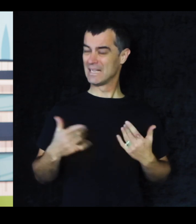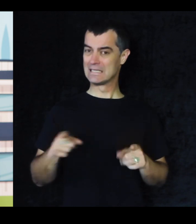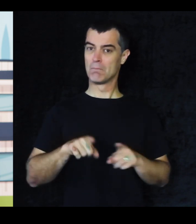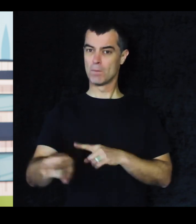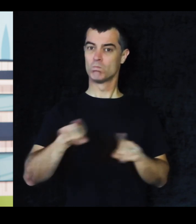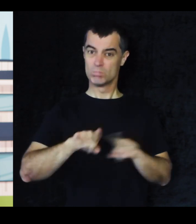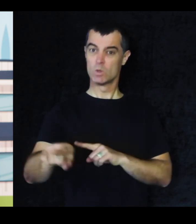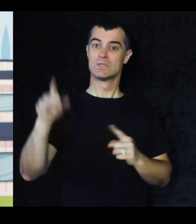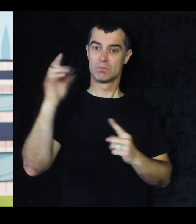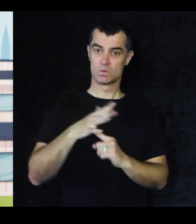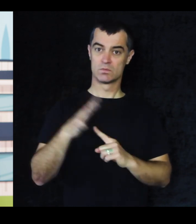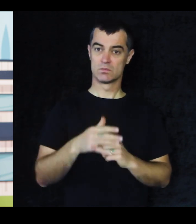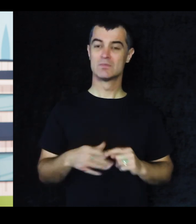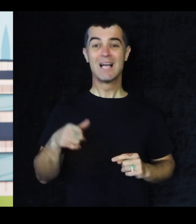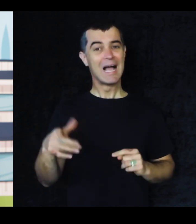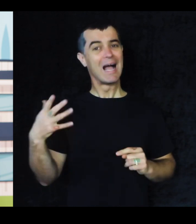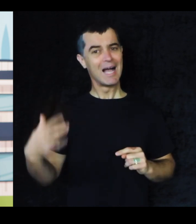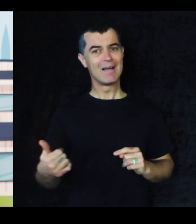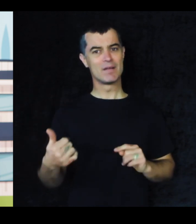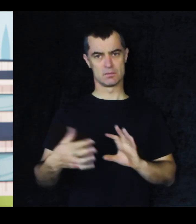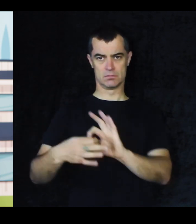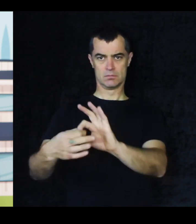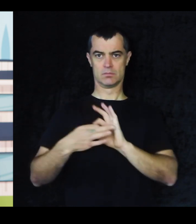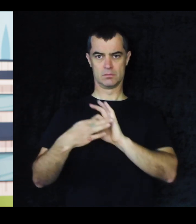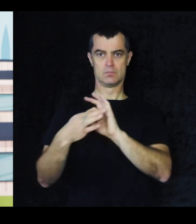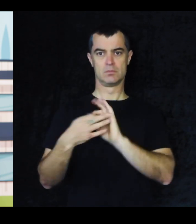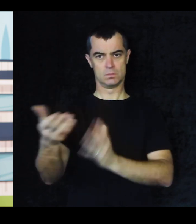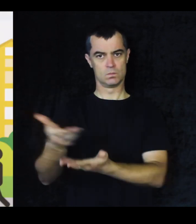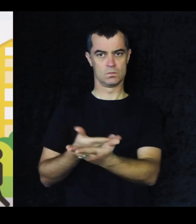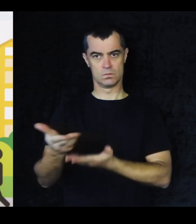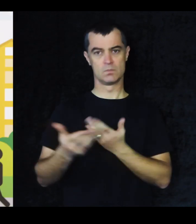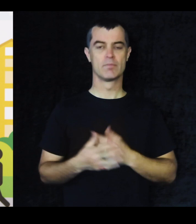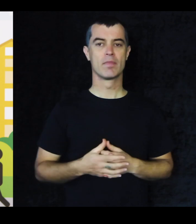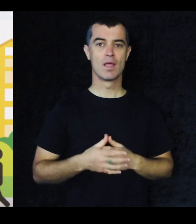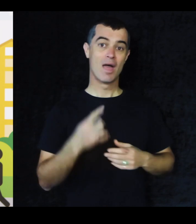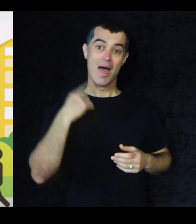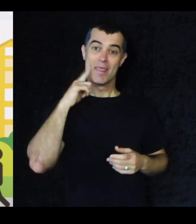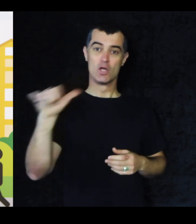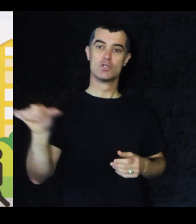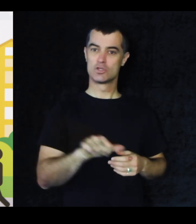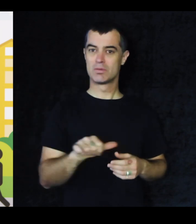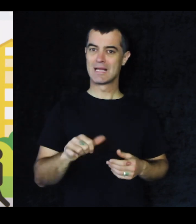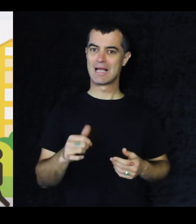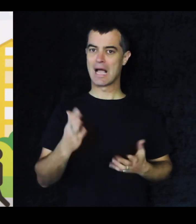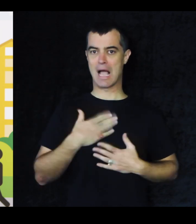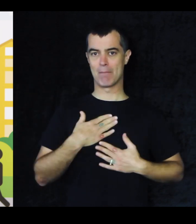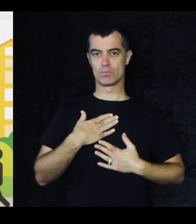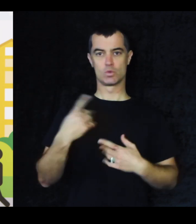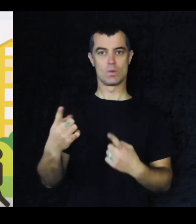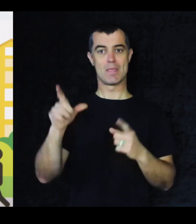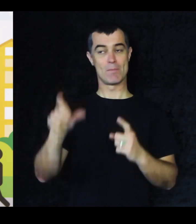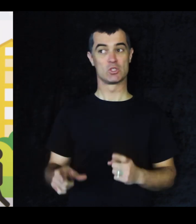to me that's most important, that you have that dialogue. I think that should be completely up